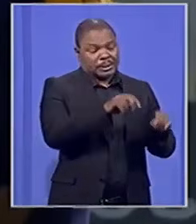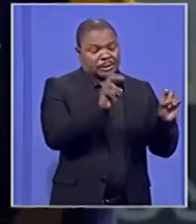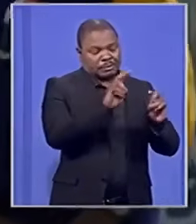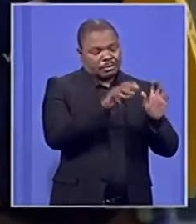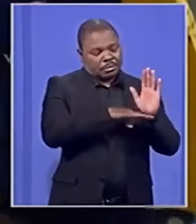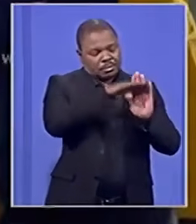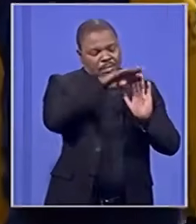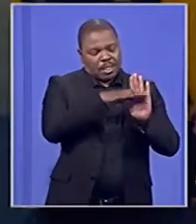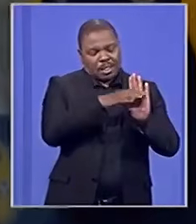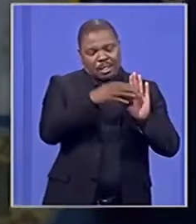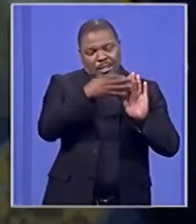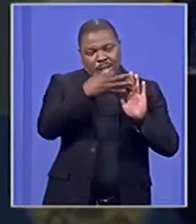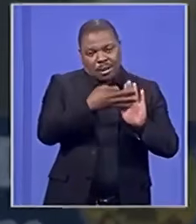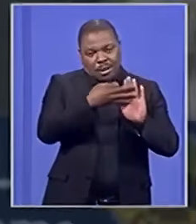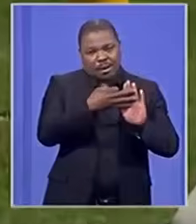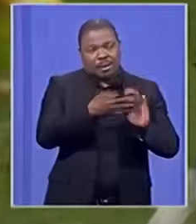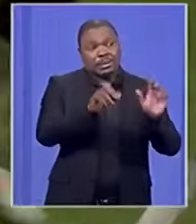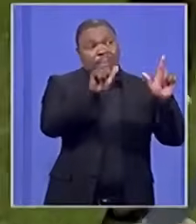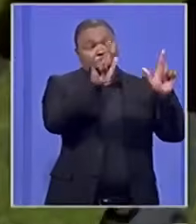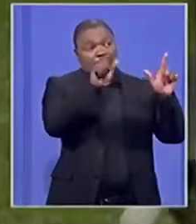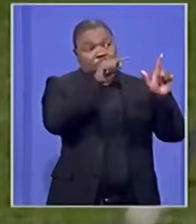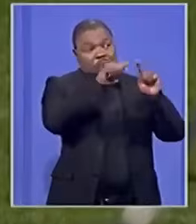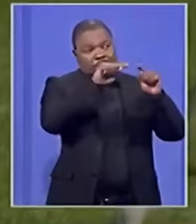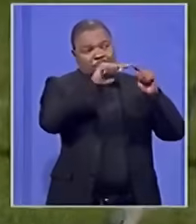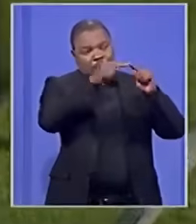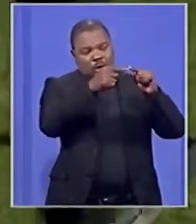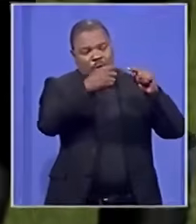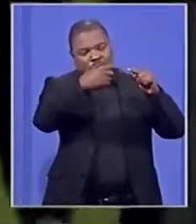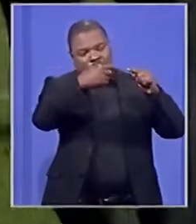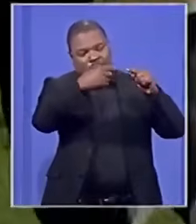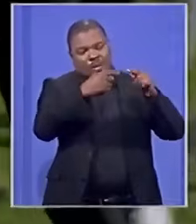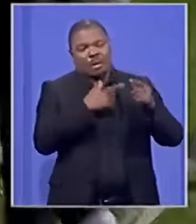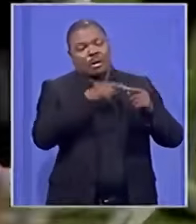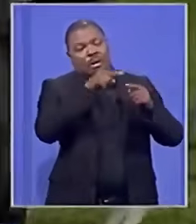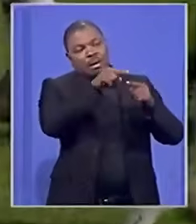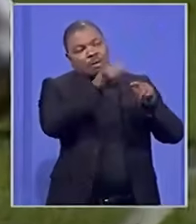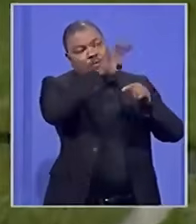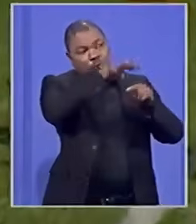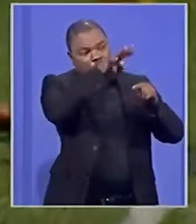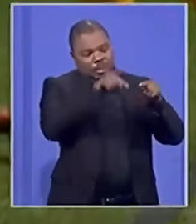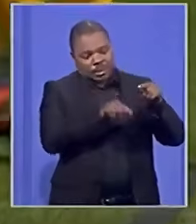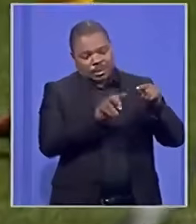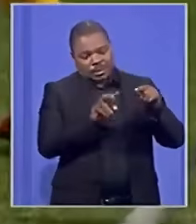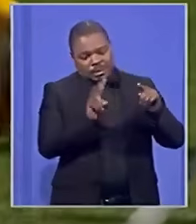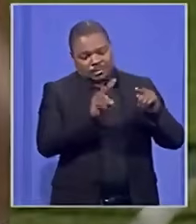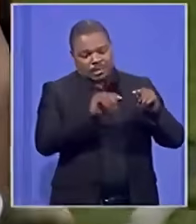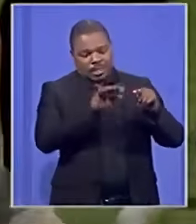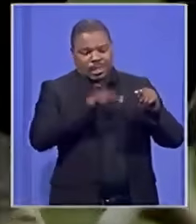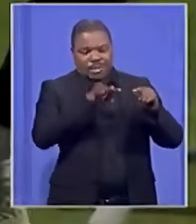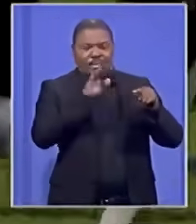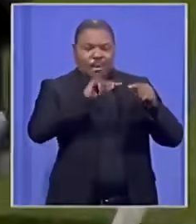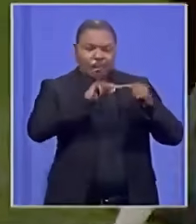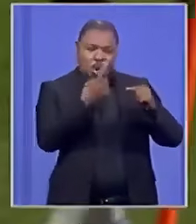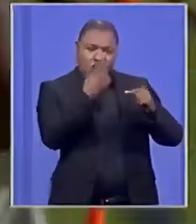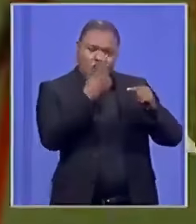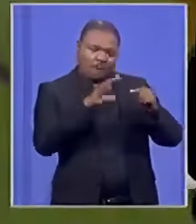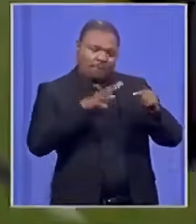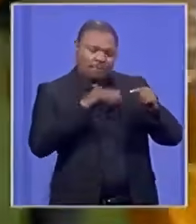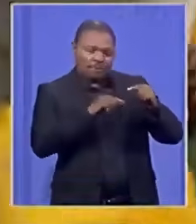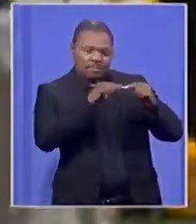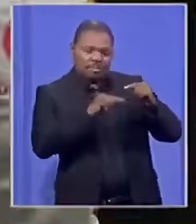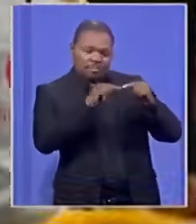ligeng ka ntlha fela ka mora sehlopha sa Mamelodi Sundowns e nang le tse 14. Ke Mahudi Molapo, ditabeng tsa SABC, ke le